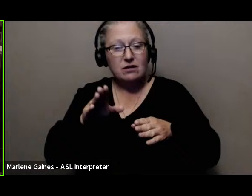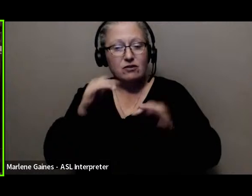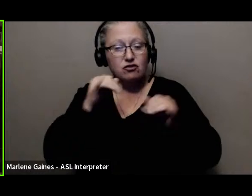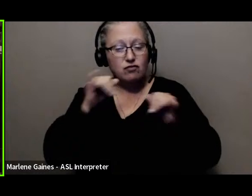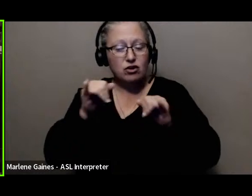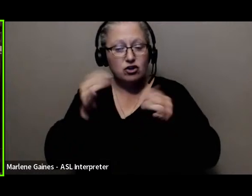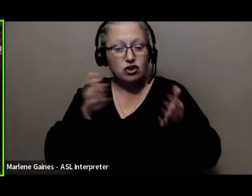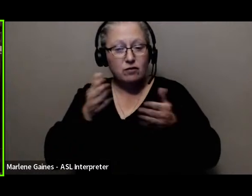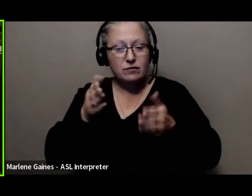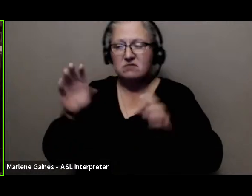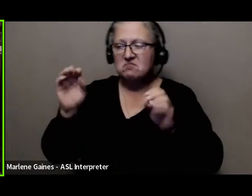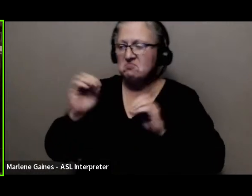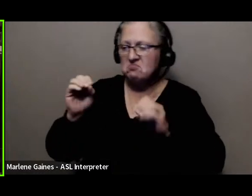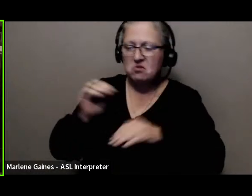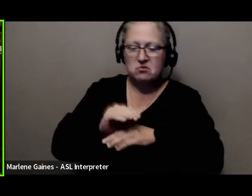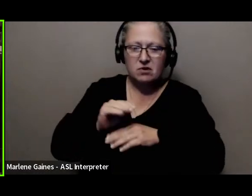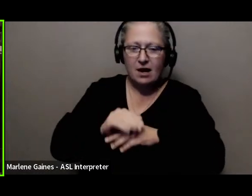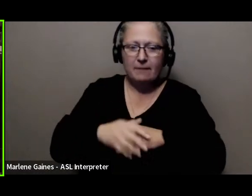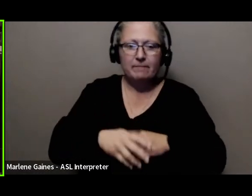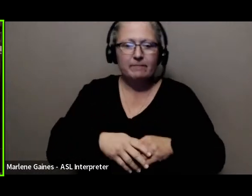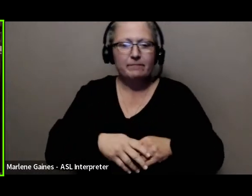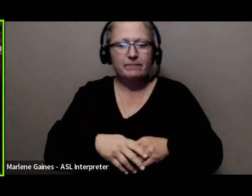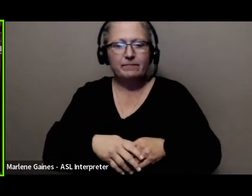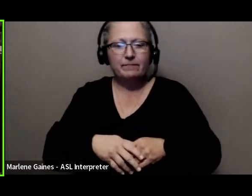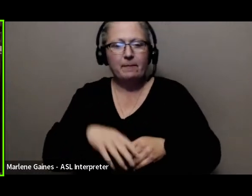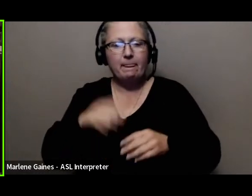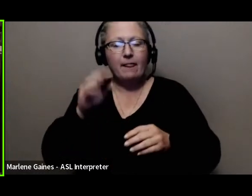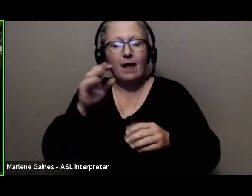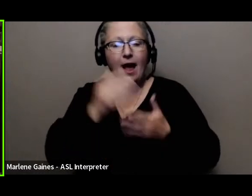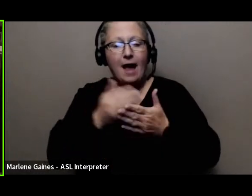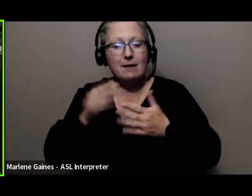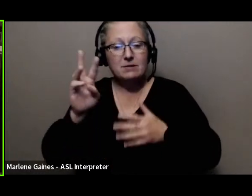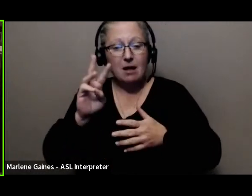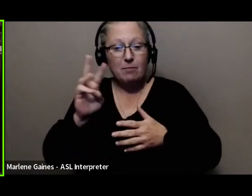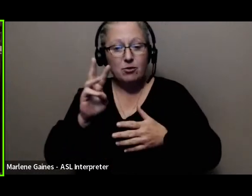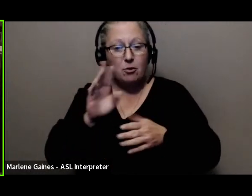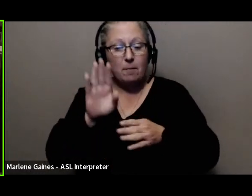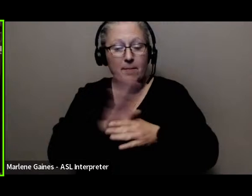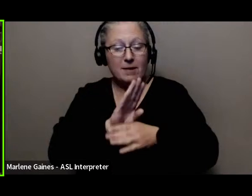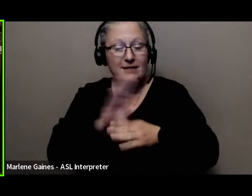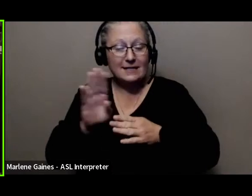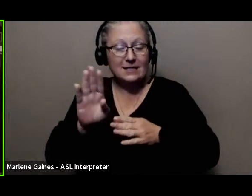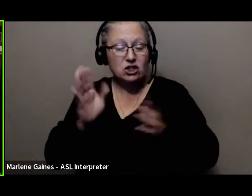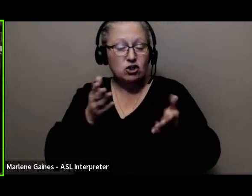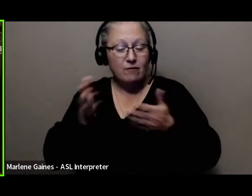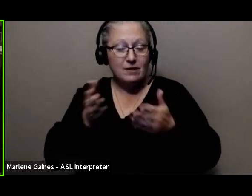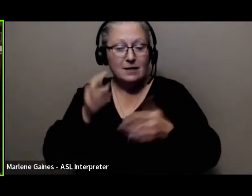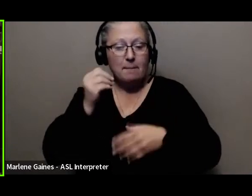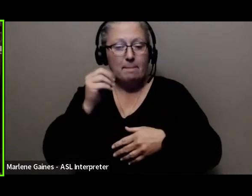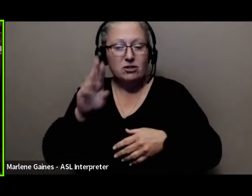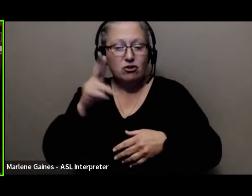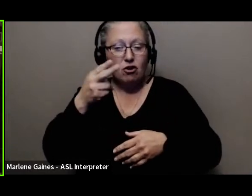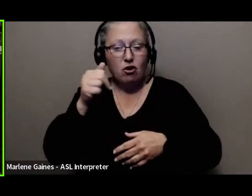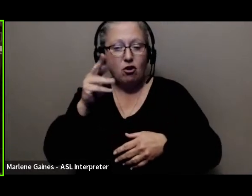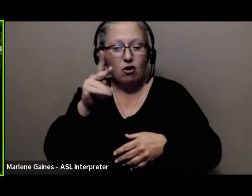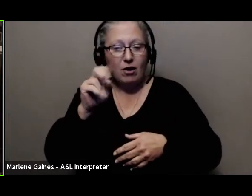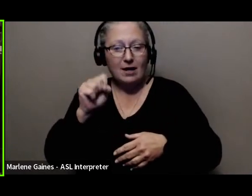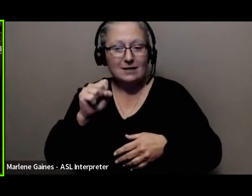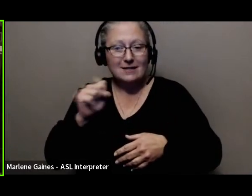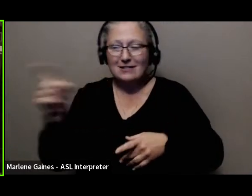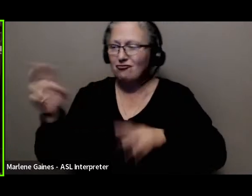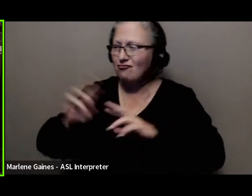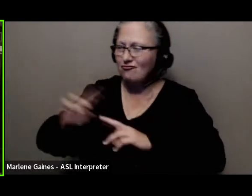Services. Also none tonight. Okay. You get a pass. Item W, Division of Business Services. Mr. Hawkins, and he's